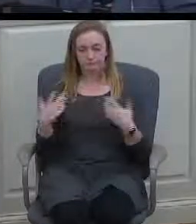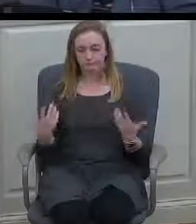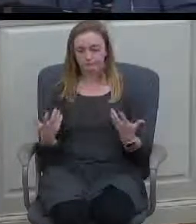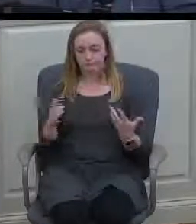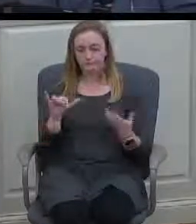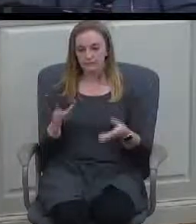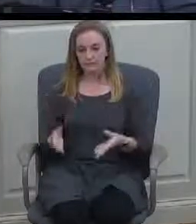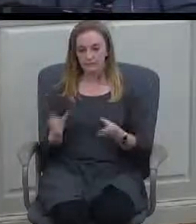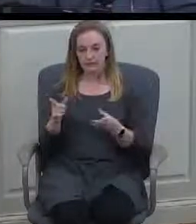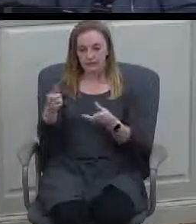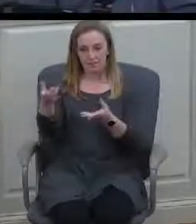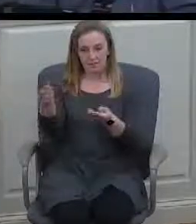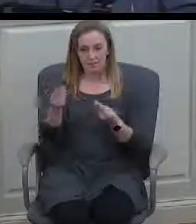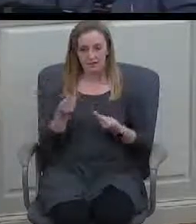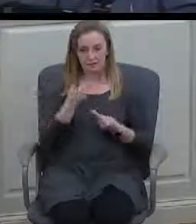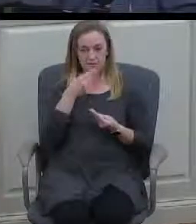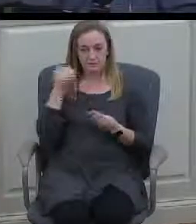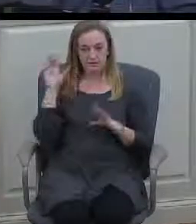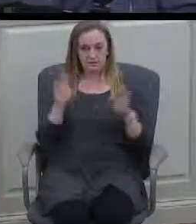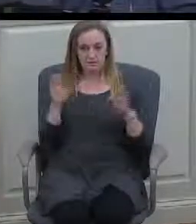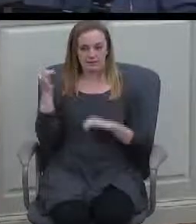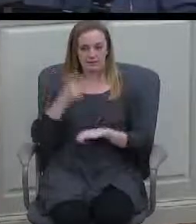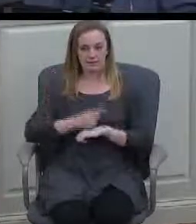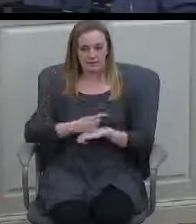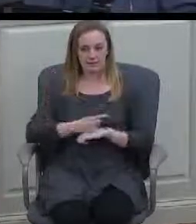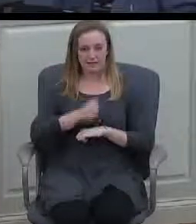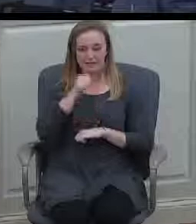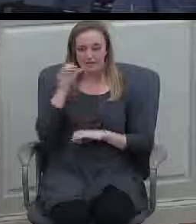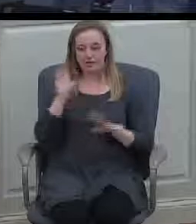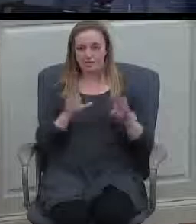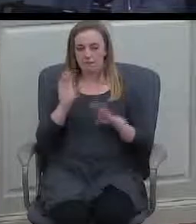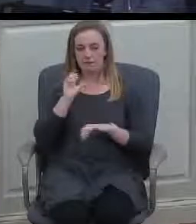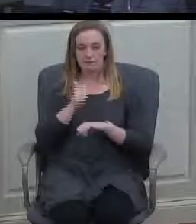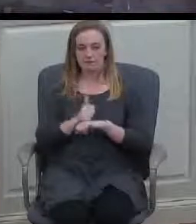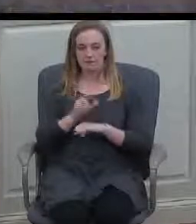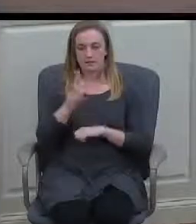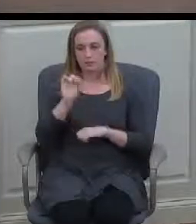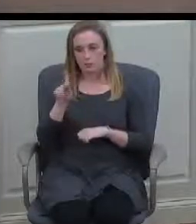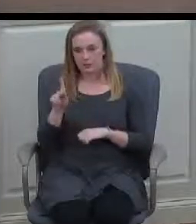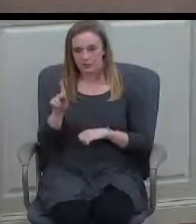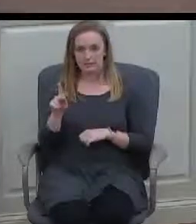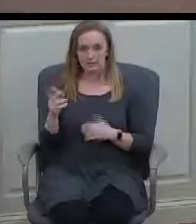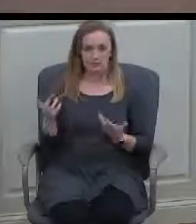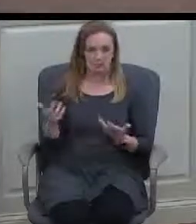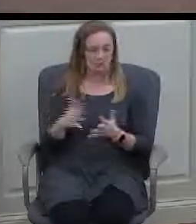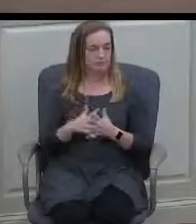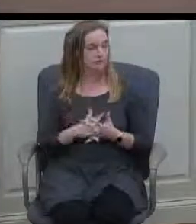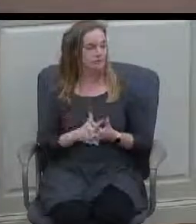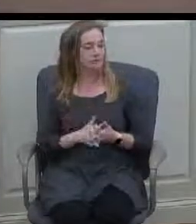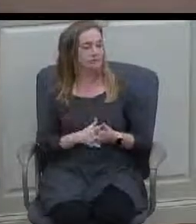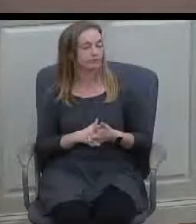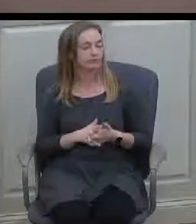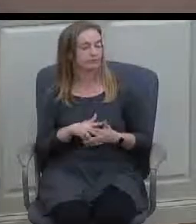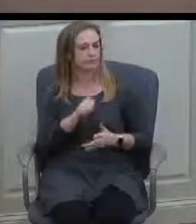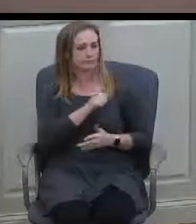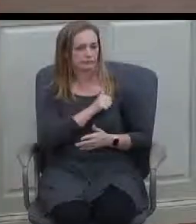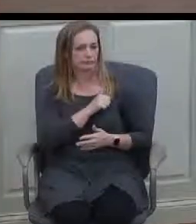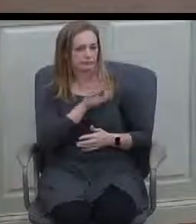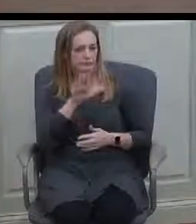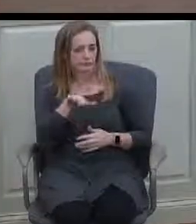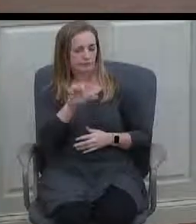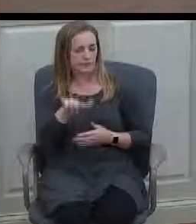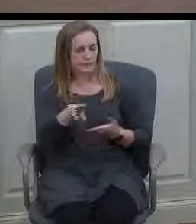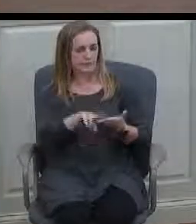them to give us a better bid today instead of bidding in a lot of risk that we would be paying for now for the future. And in this contract,